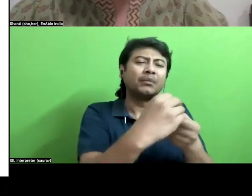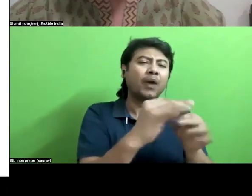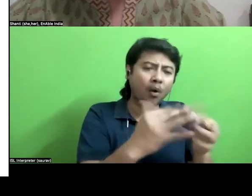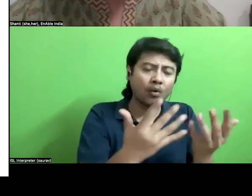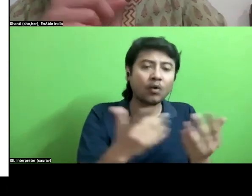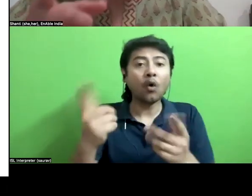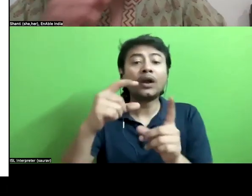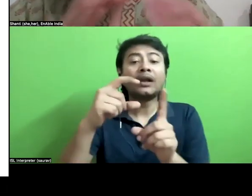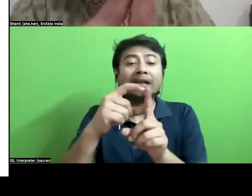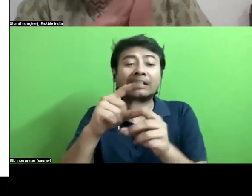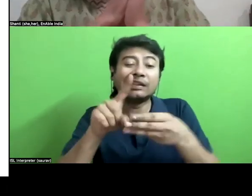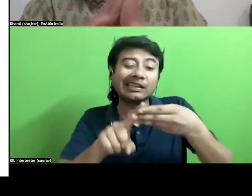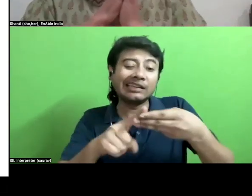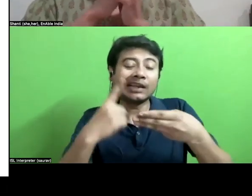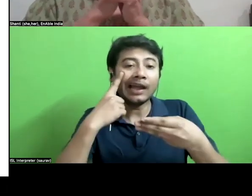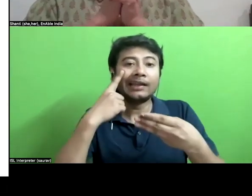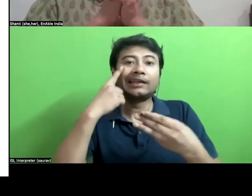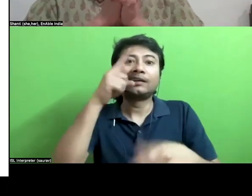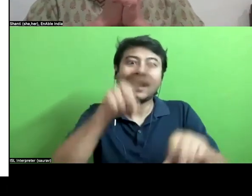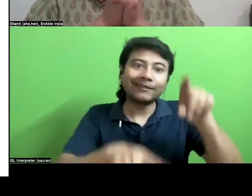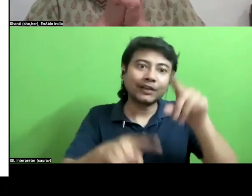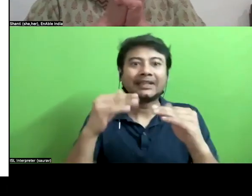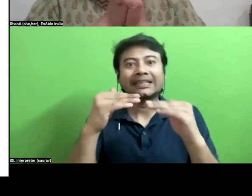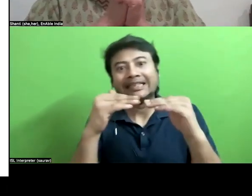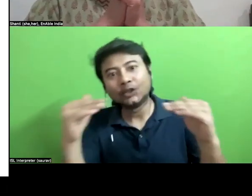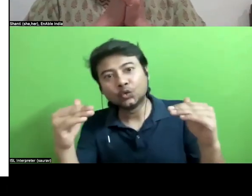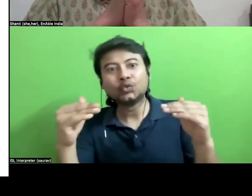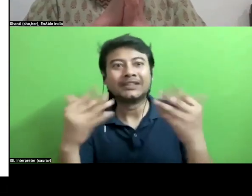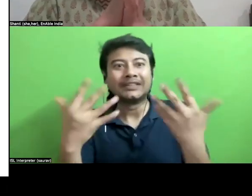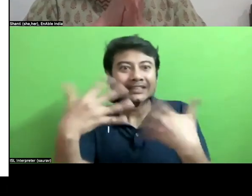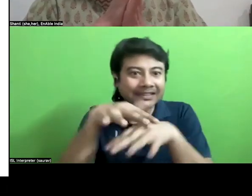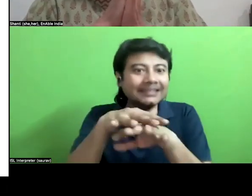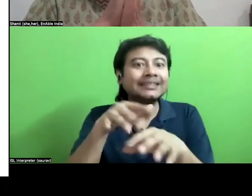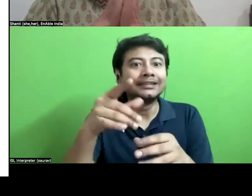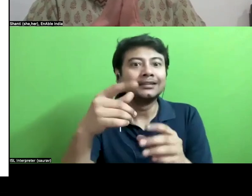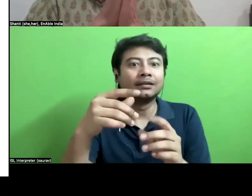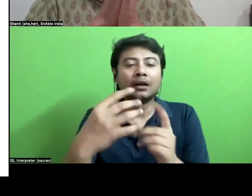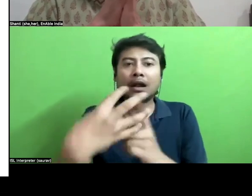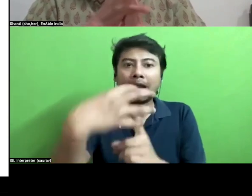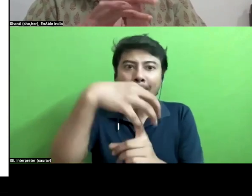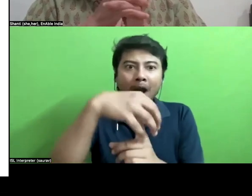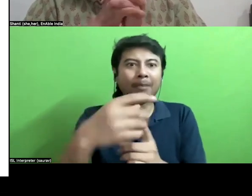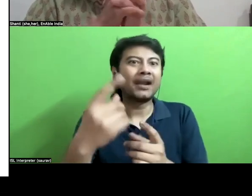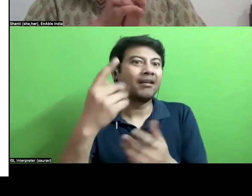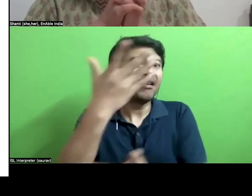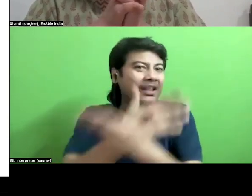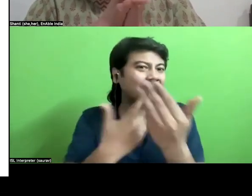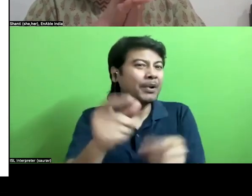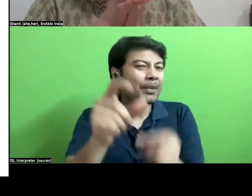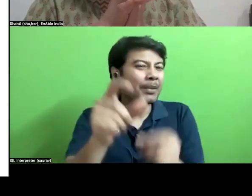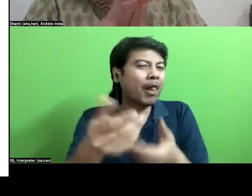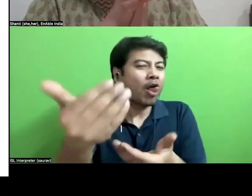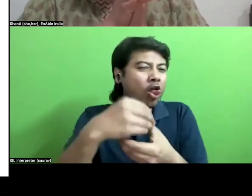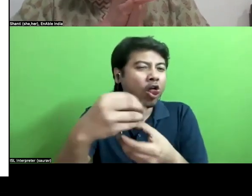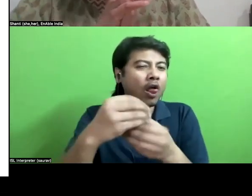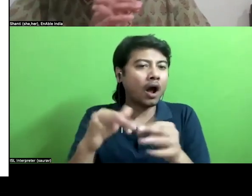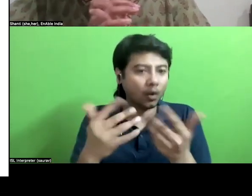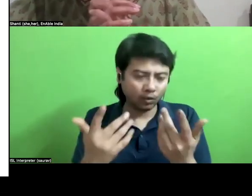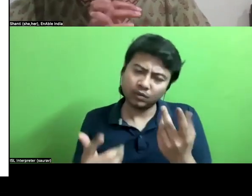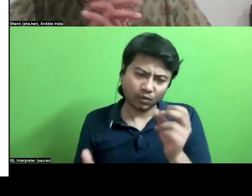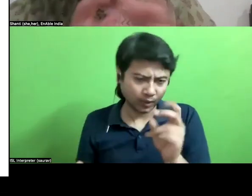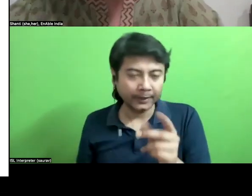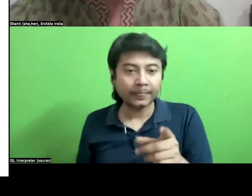company. So what this NGO executive wanted to know was, how can I understand this concept better and use it in